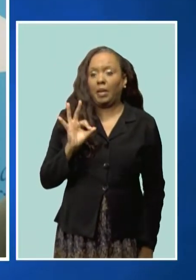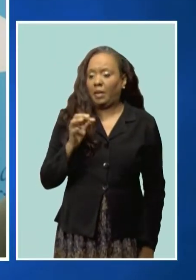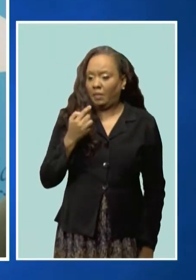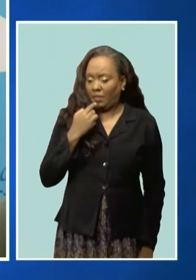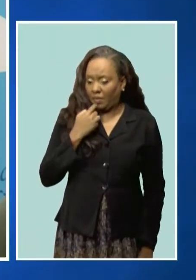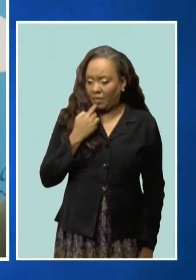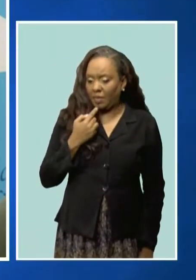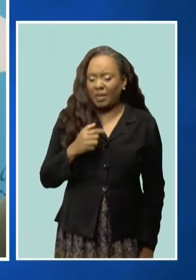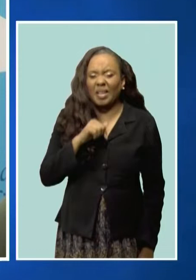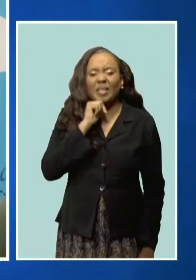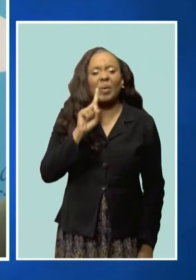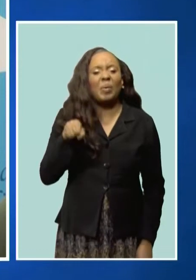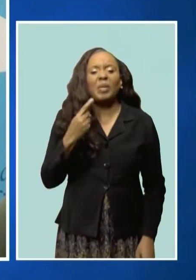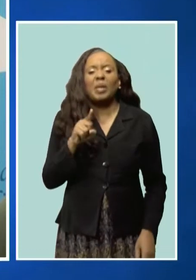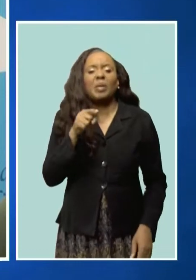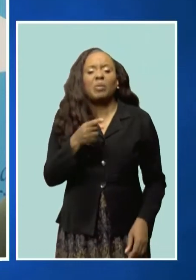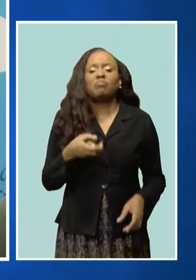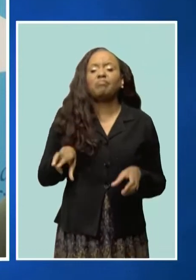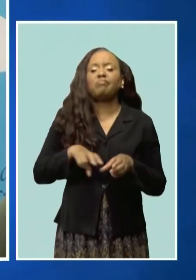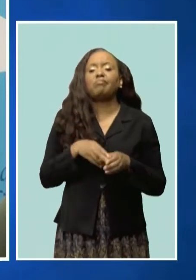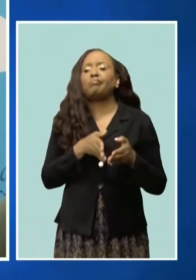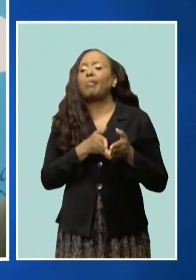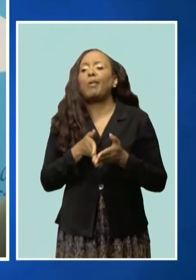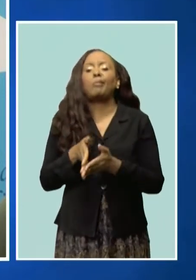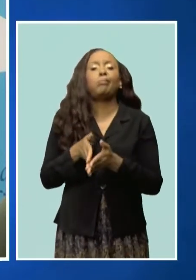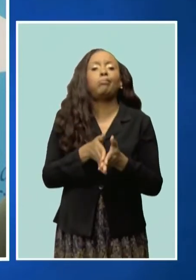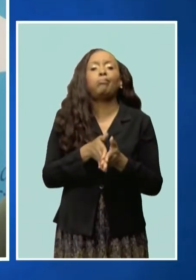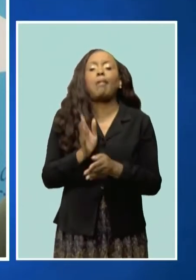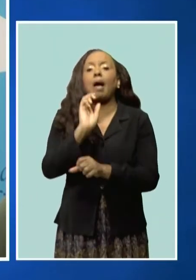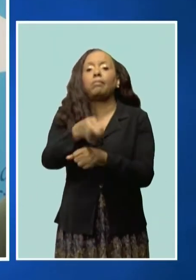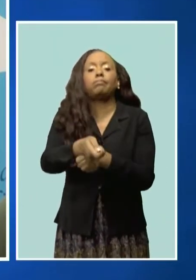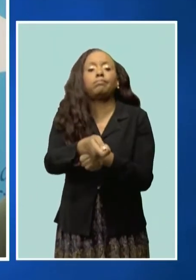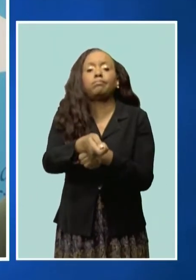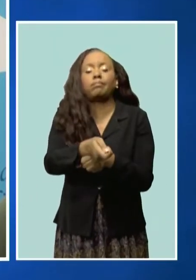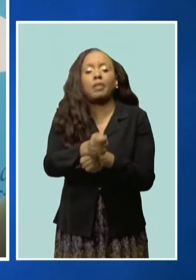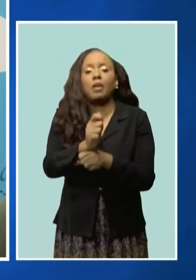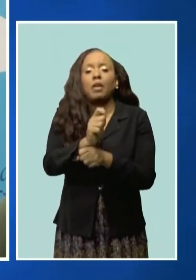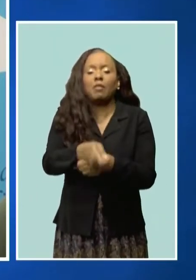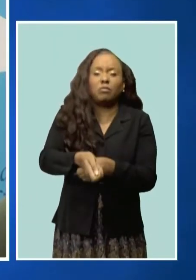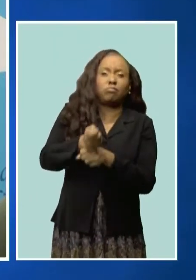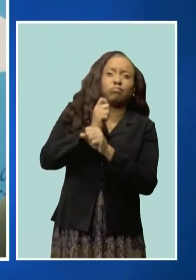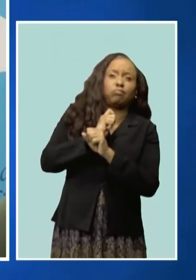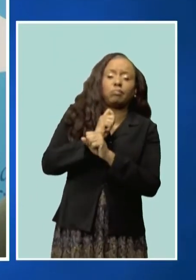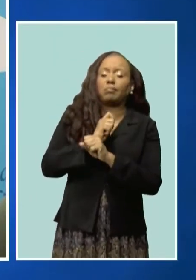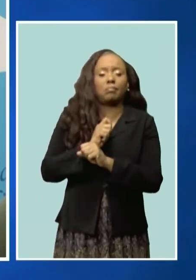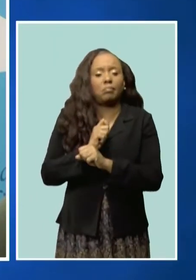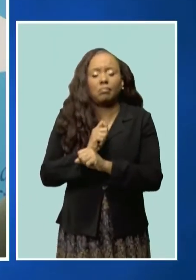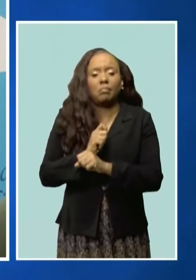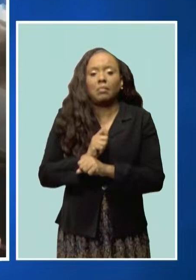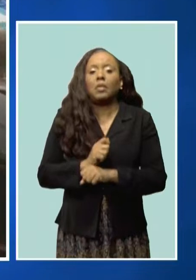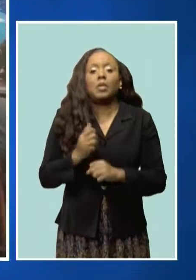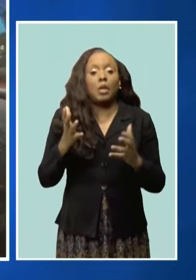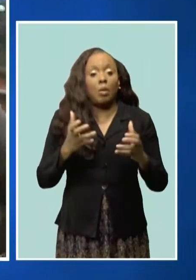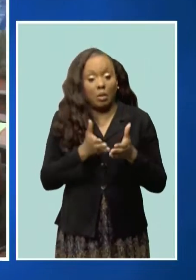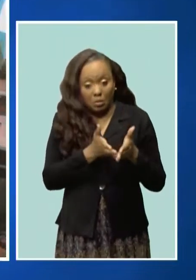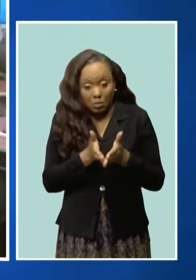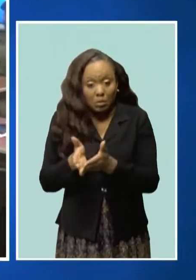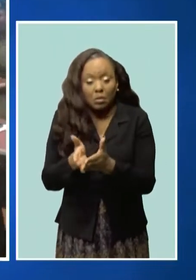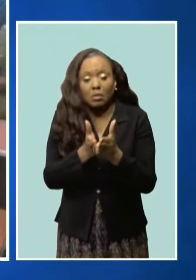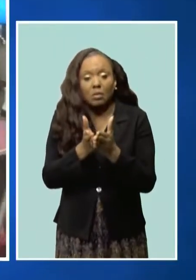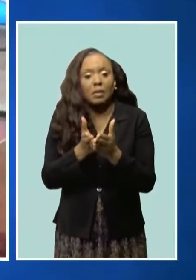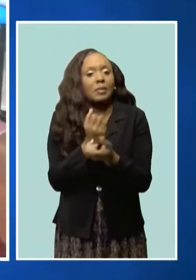just taking up a boat and going out to sea. We want you to be able to go and return safely. The training is